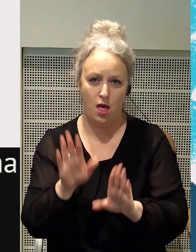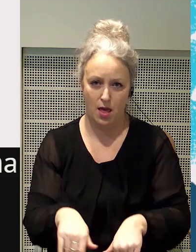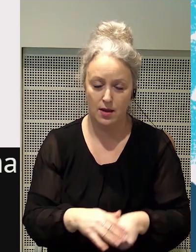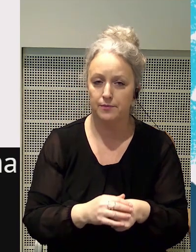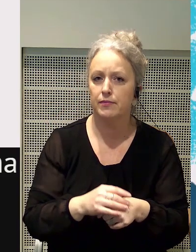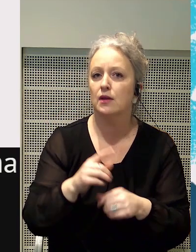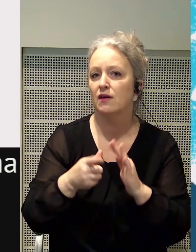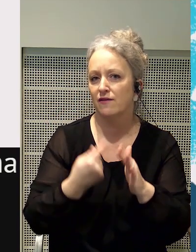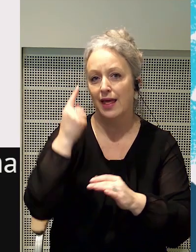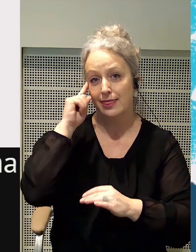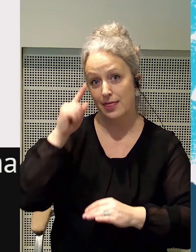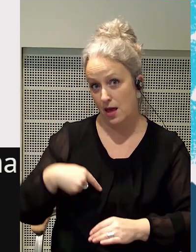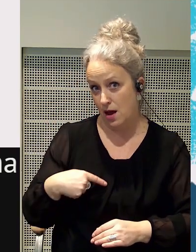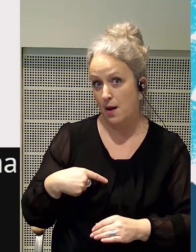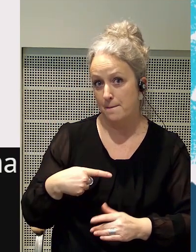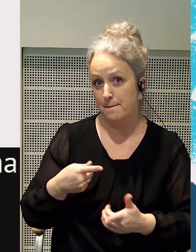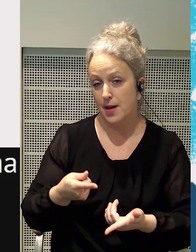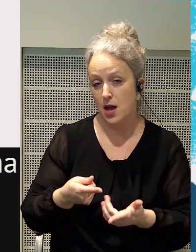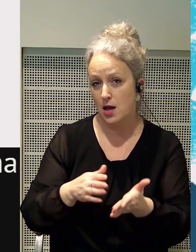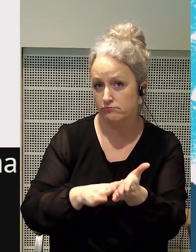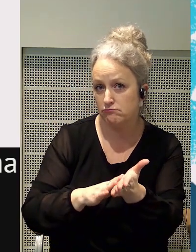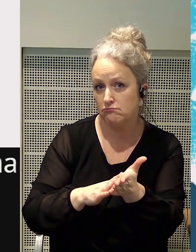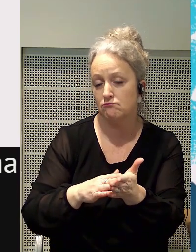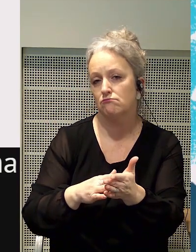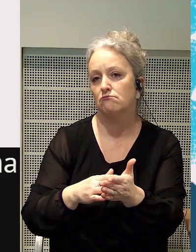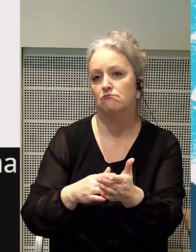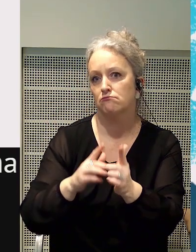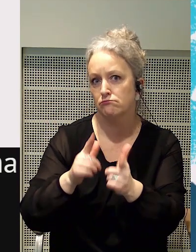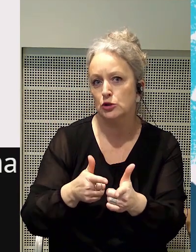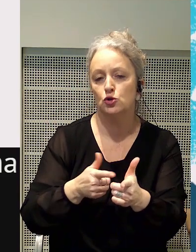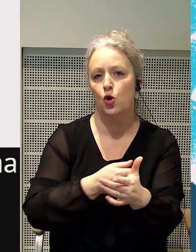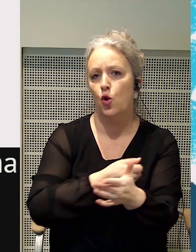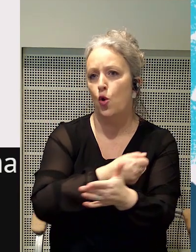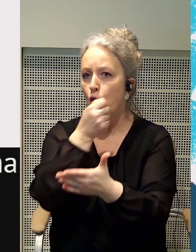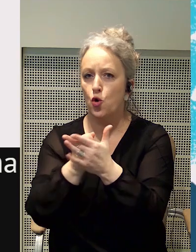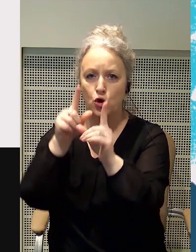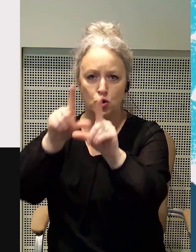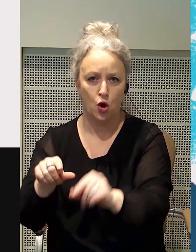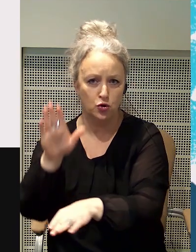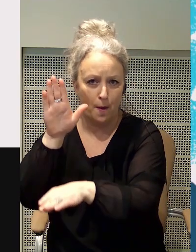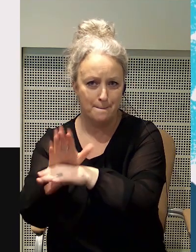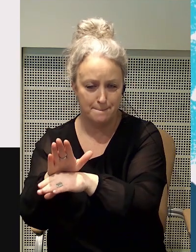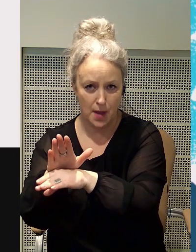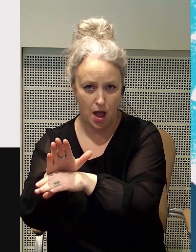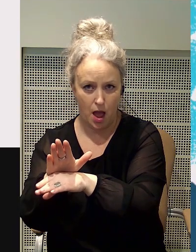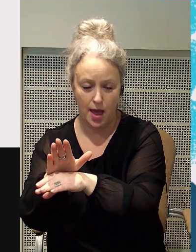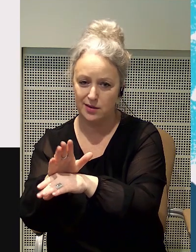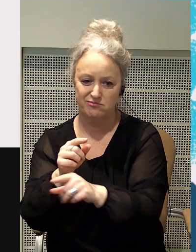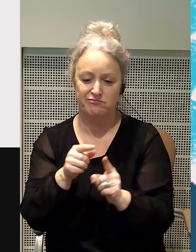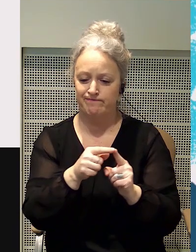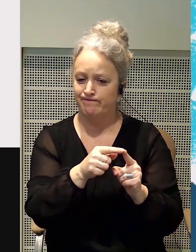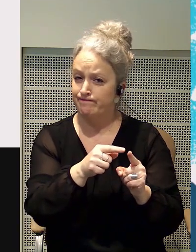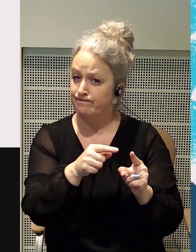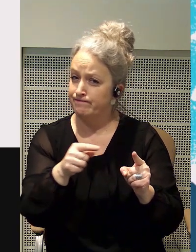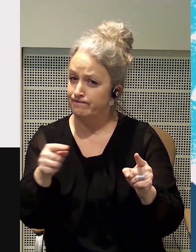varies across the countries. There are countries that in 1 year we have it all, others that takes more than 3